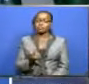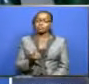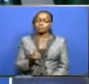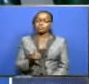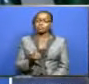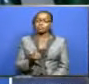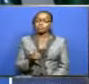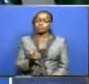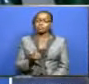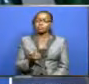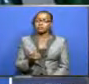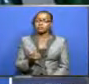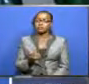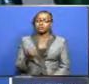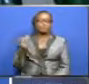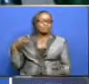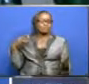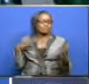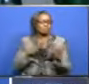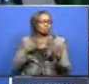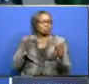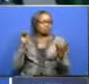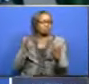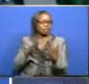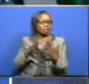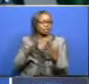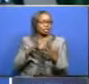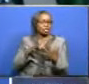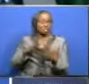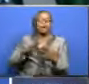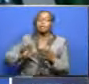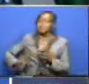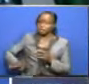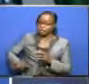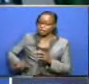There was a terrible battle between the dogs and the attackers.